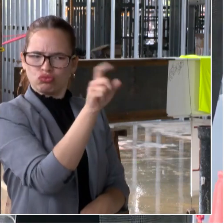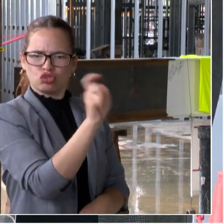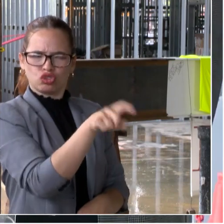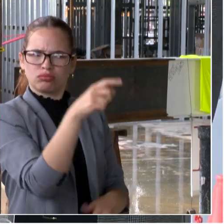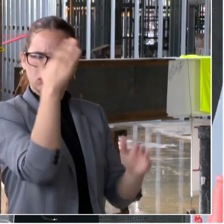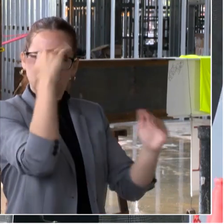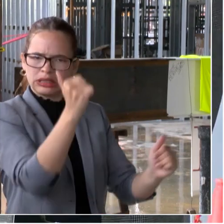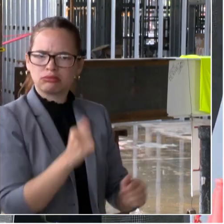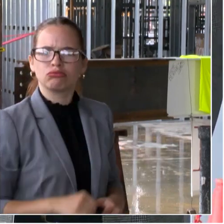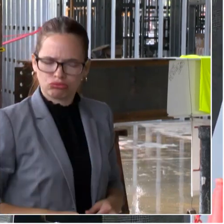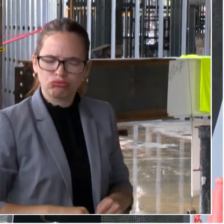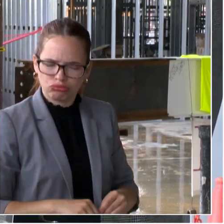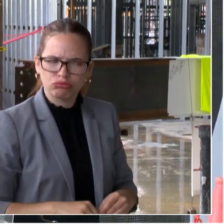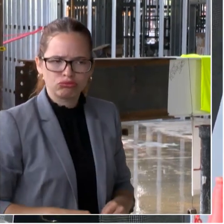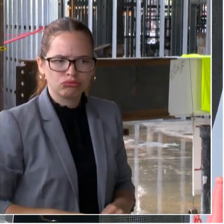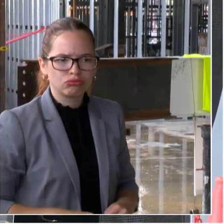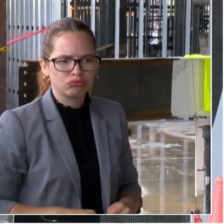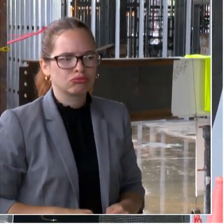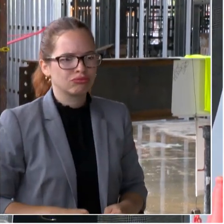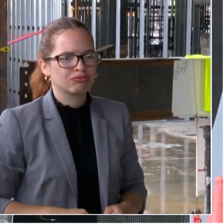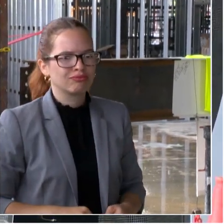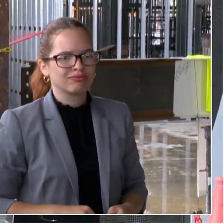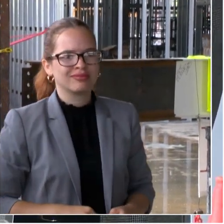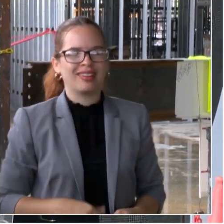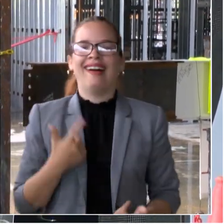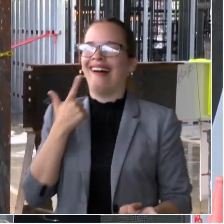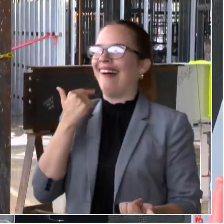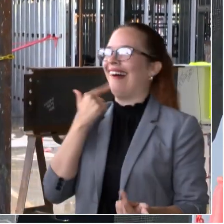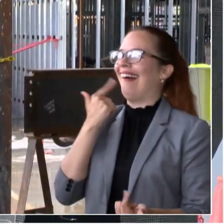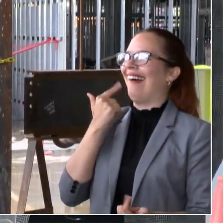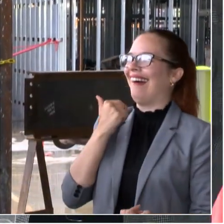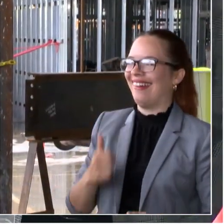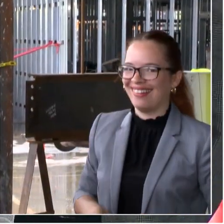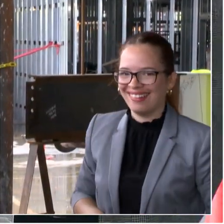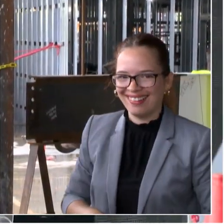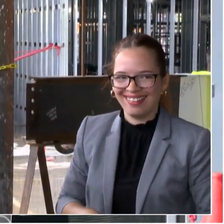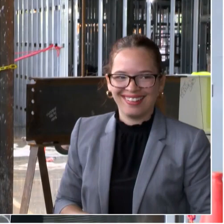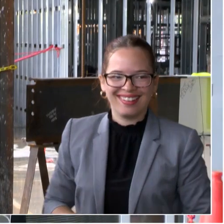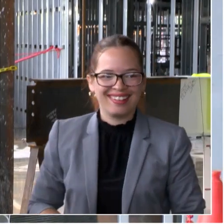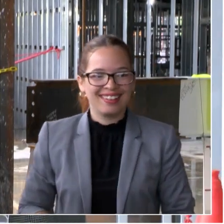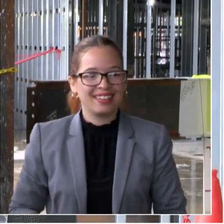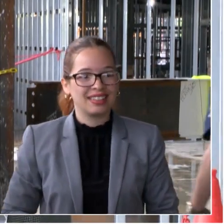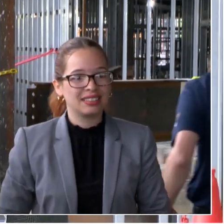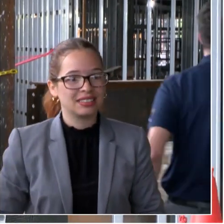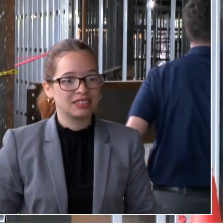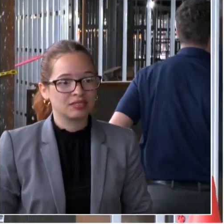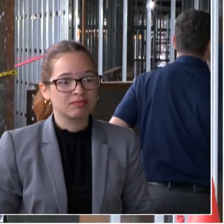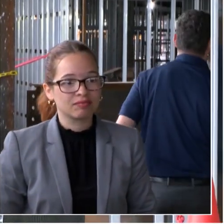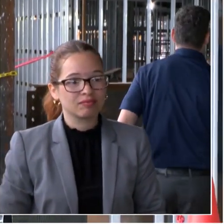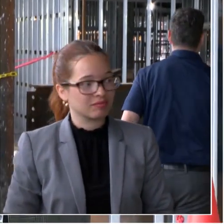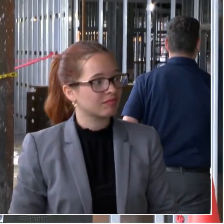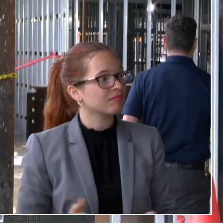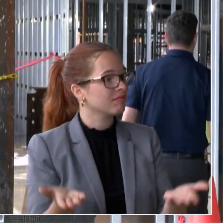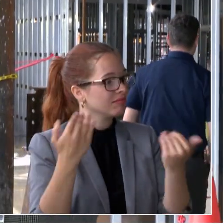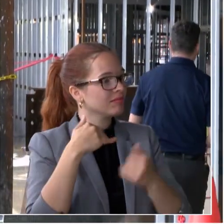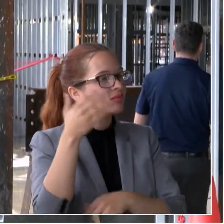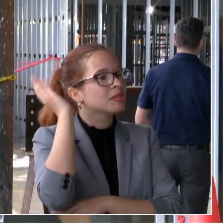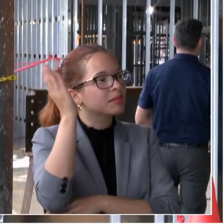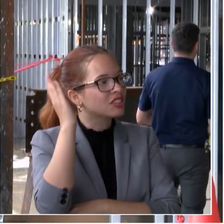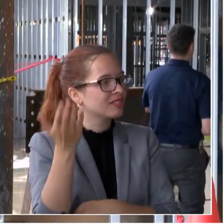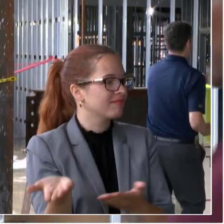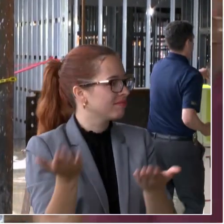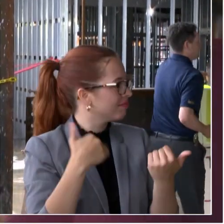Washingtonians. Thank you so much for that. Speaking of impact, I would like to take a moment just to acknowledge the partnership with